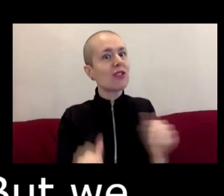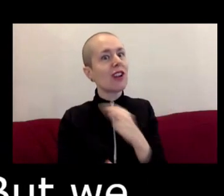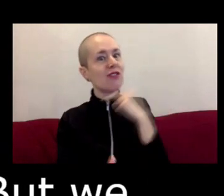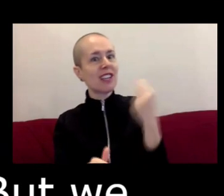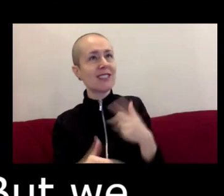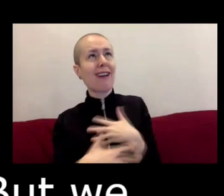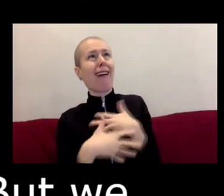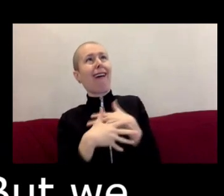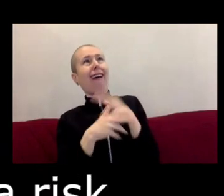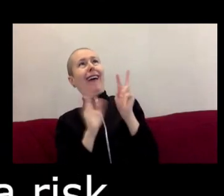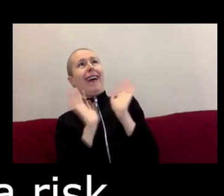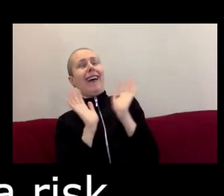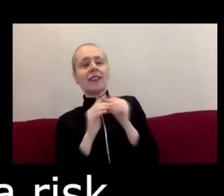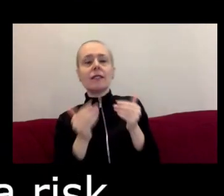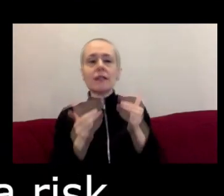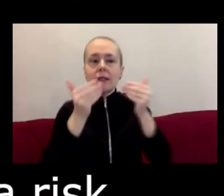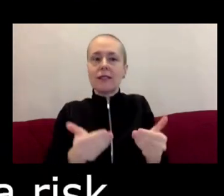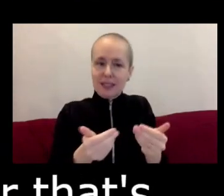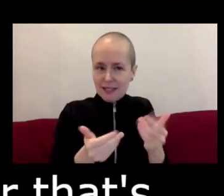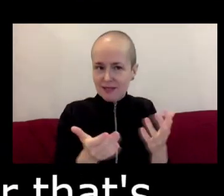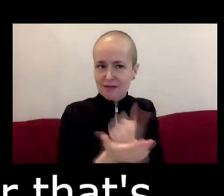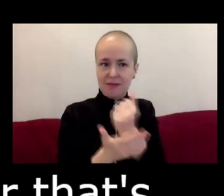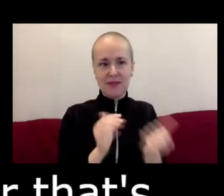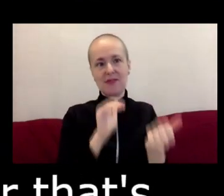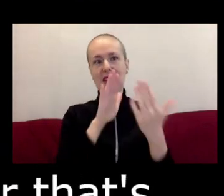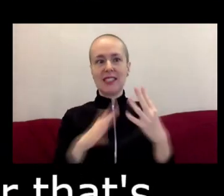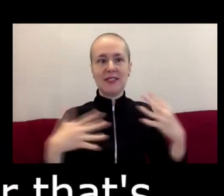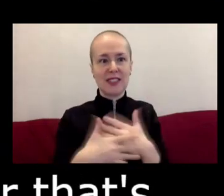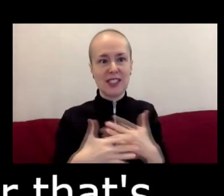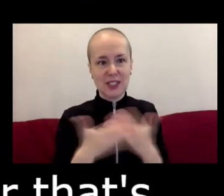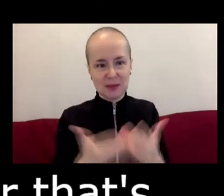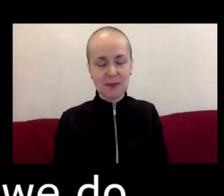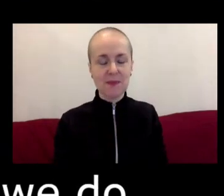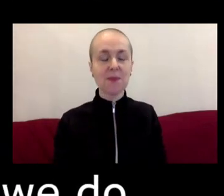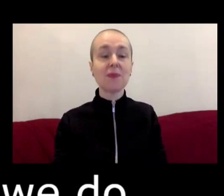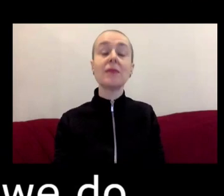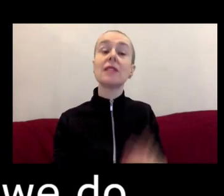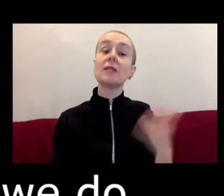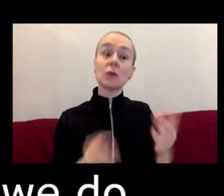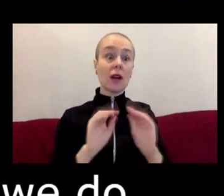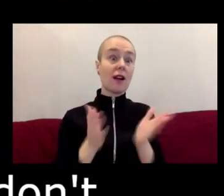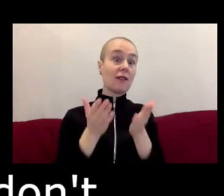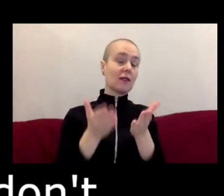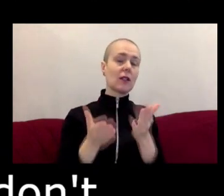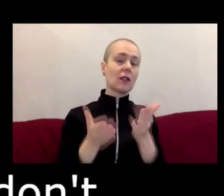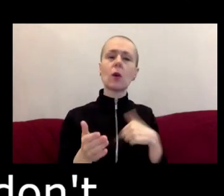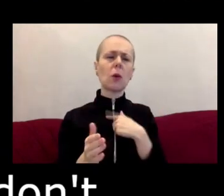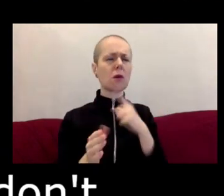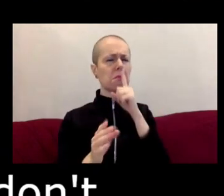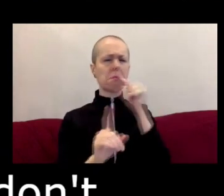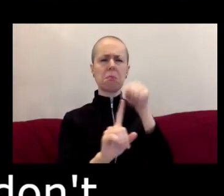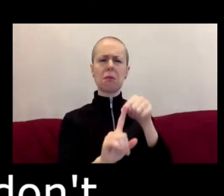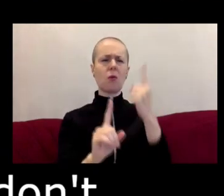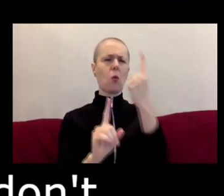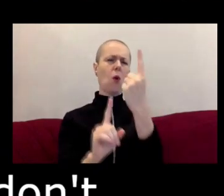your fear. That's just kind of another thing that we do. But as you can see, we don't focus on a theme or